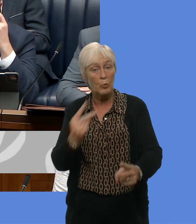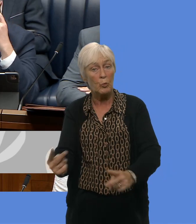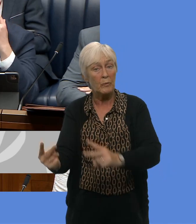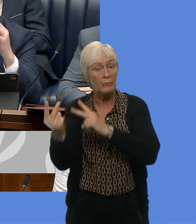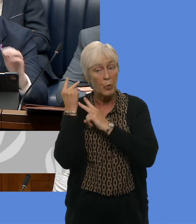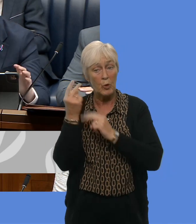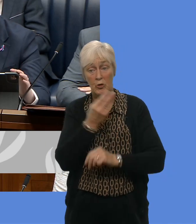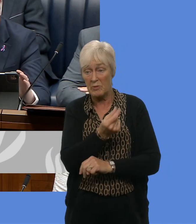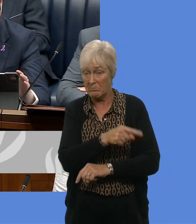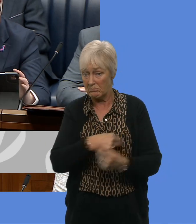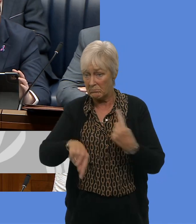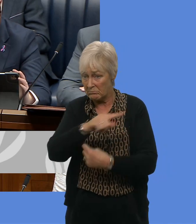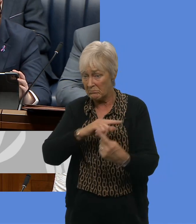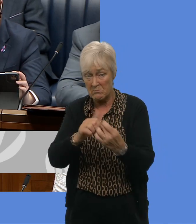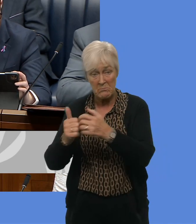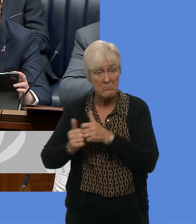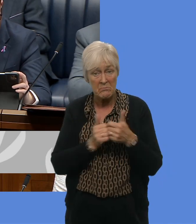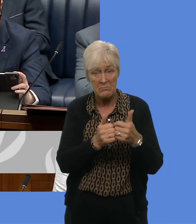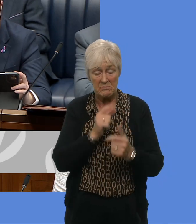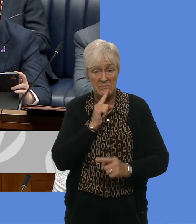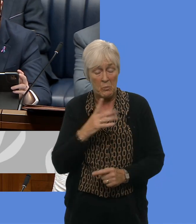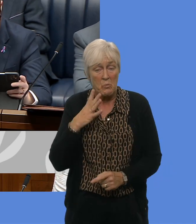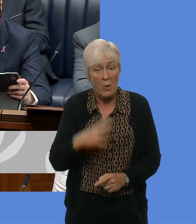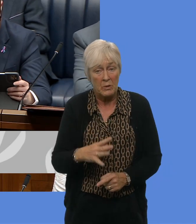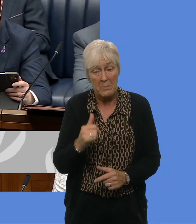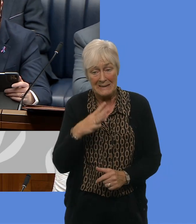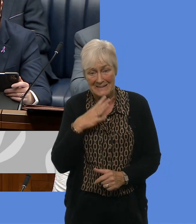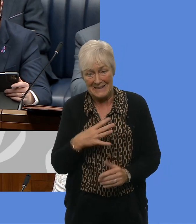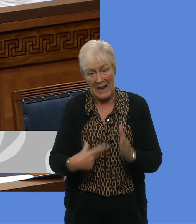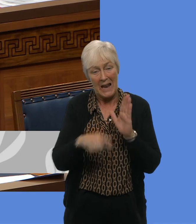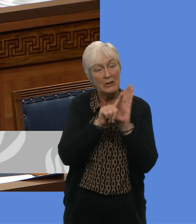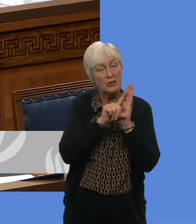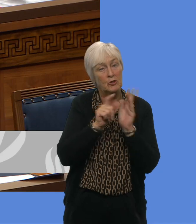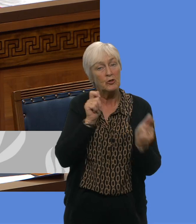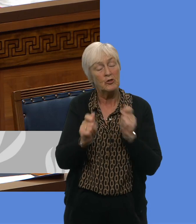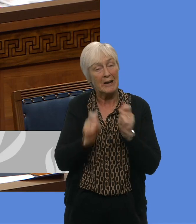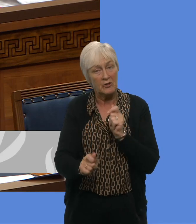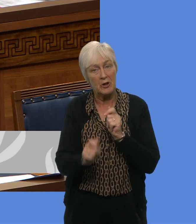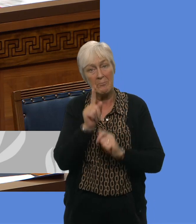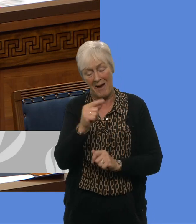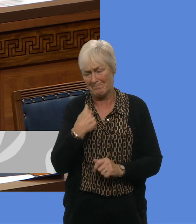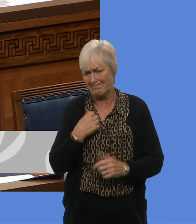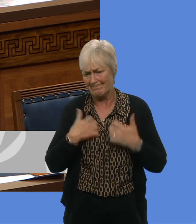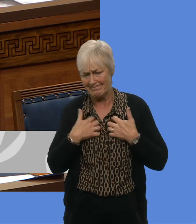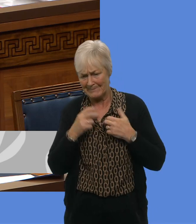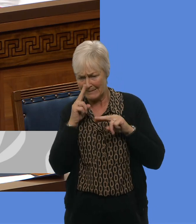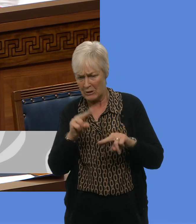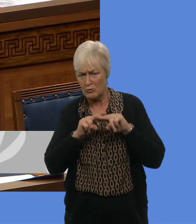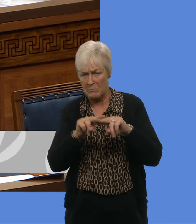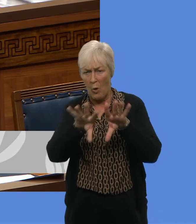and some members have advocated for this, it may require legislative change, but I am keen to look at transport in its